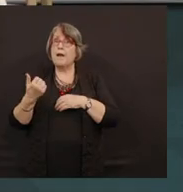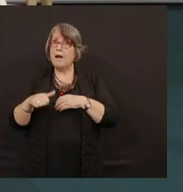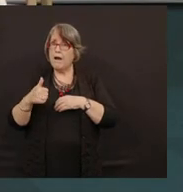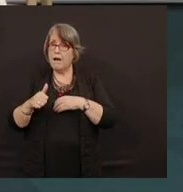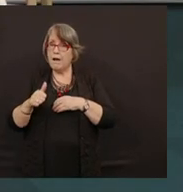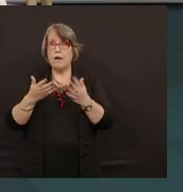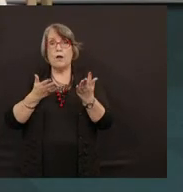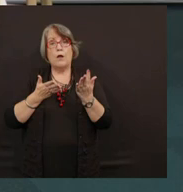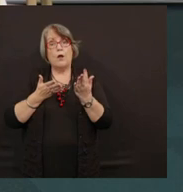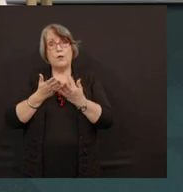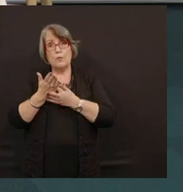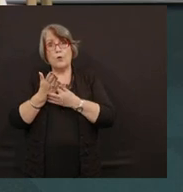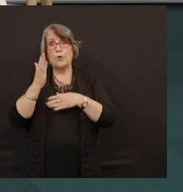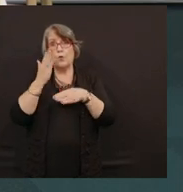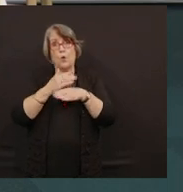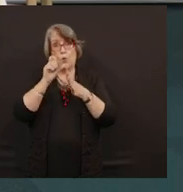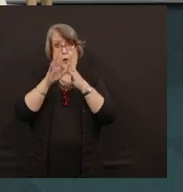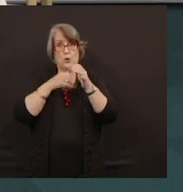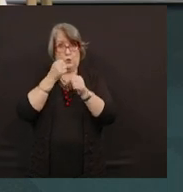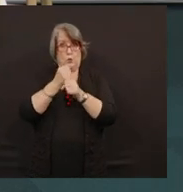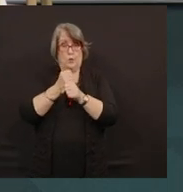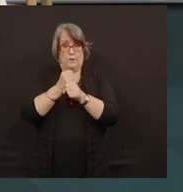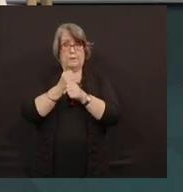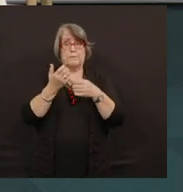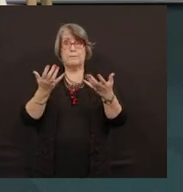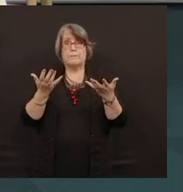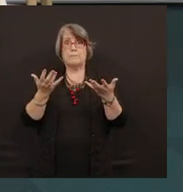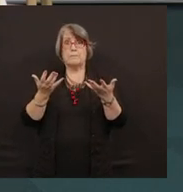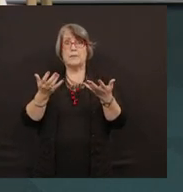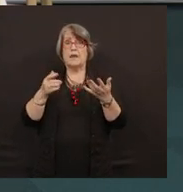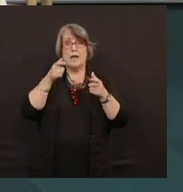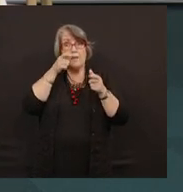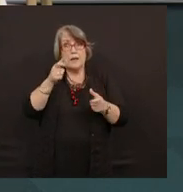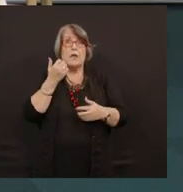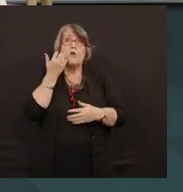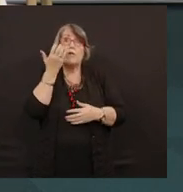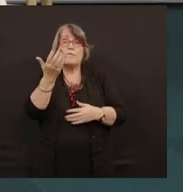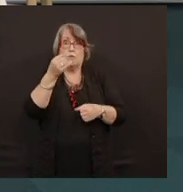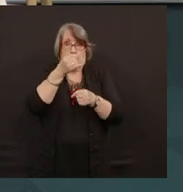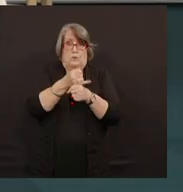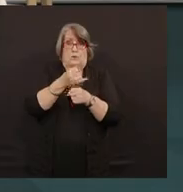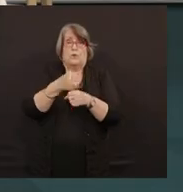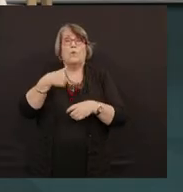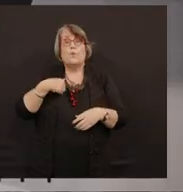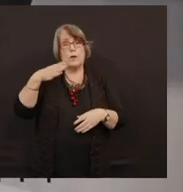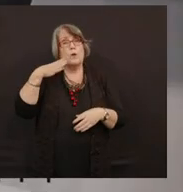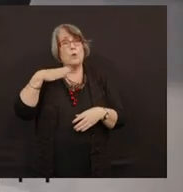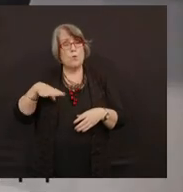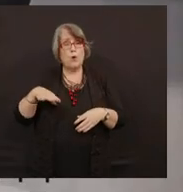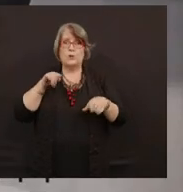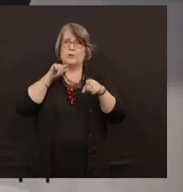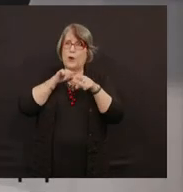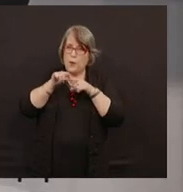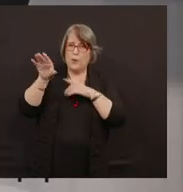obviously through the work that we're doing at our in the Caring Futures Institute, we want to learn